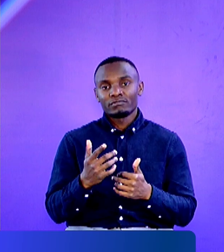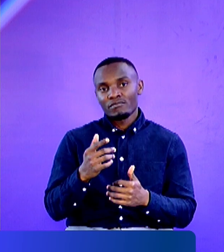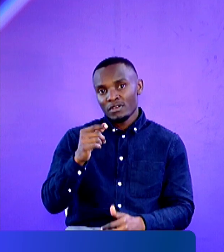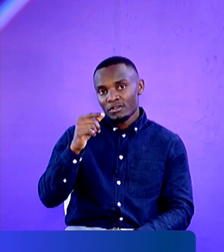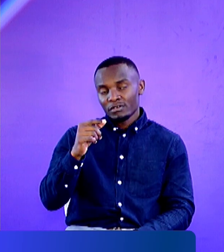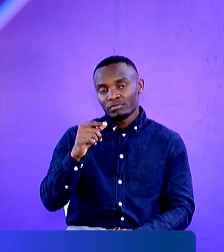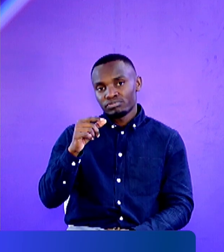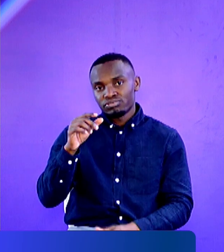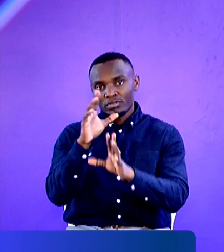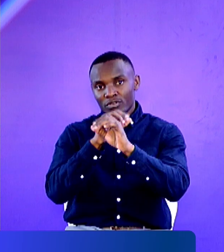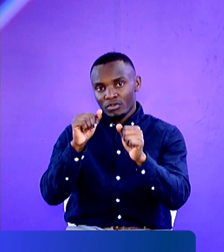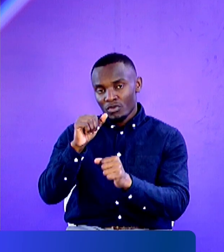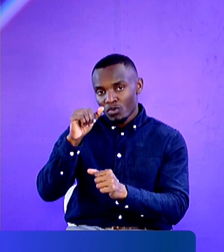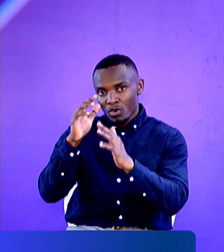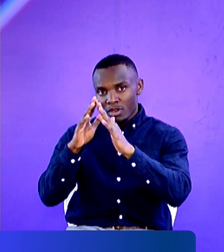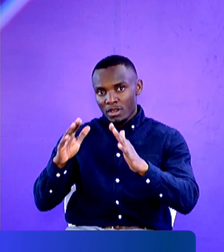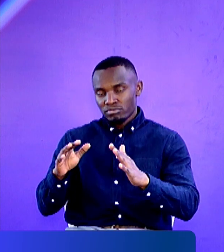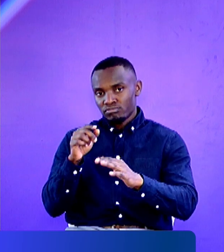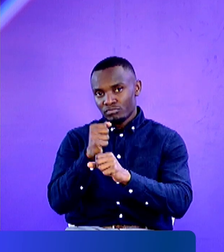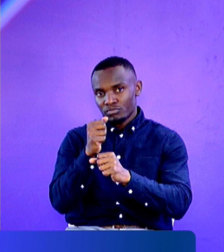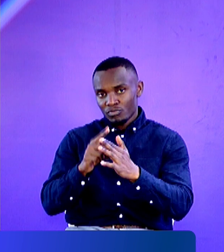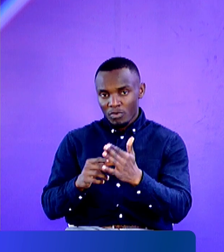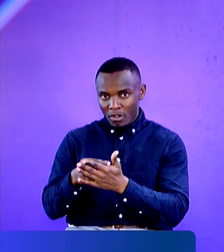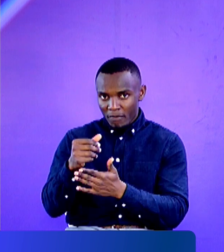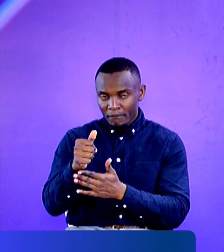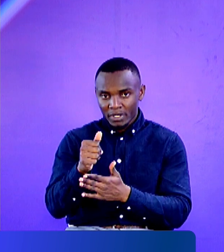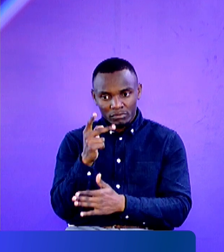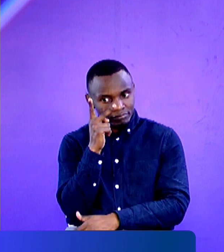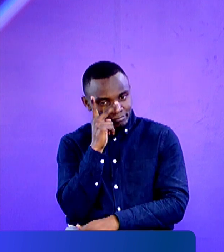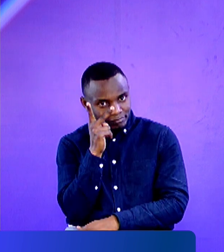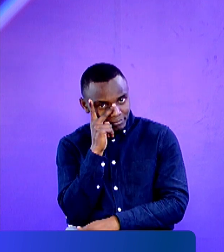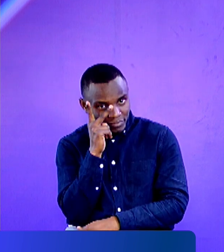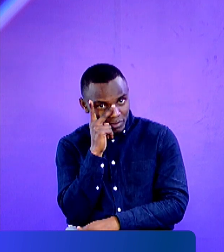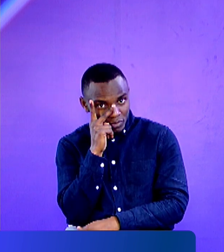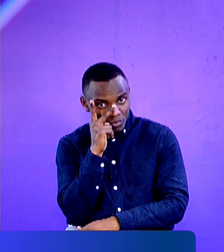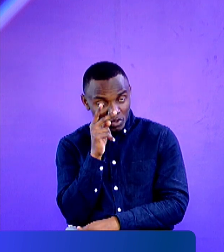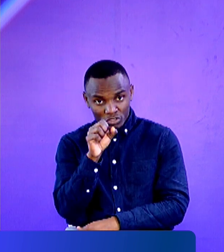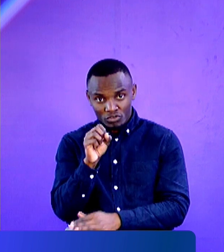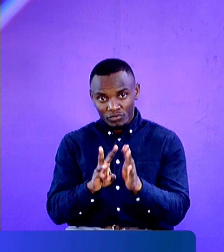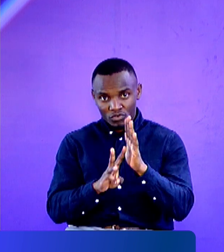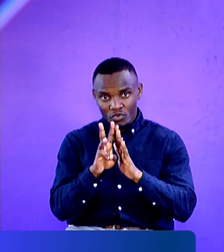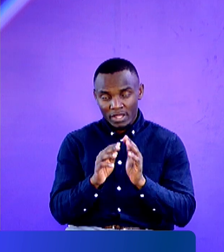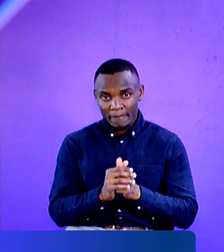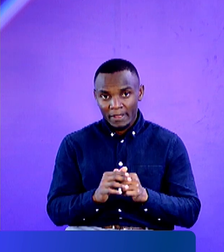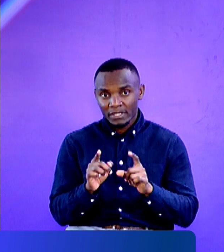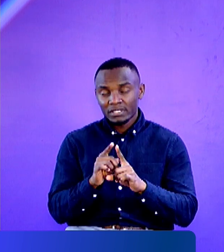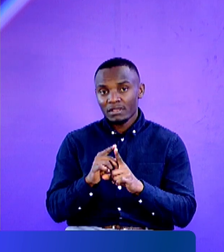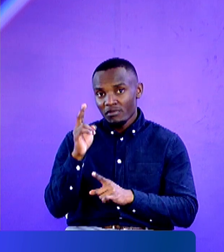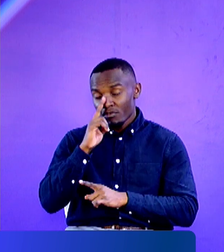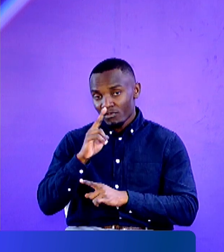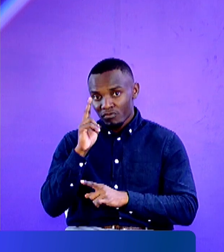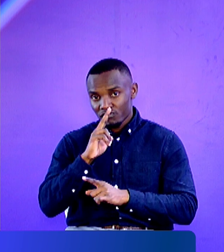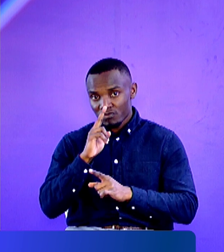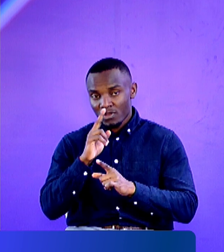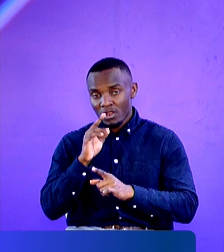revoked. And spying software, Canadian Mary Washuka, who has sued